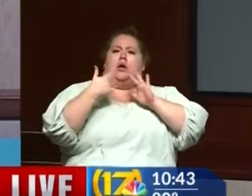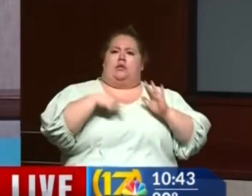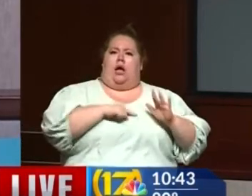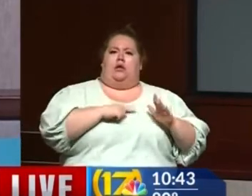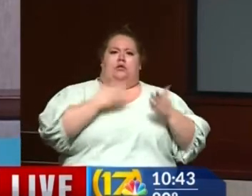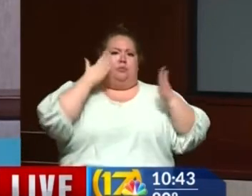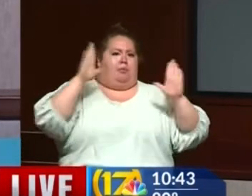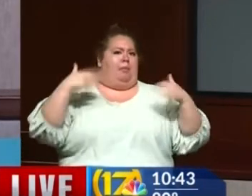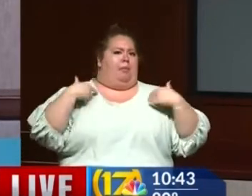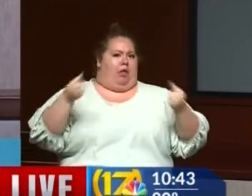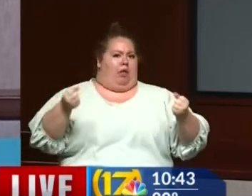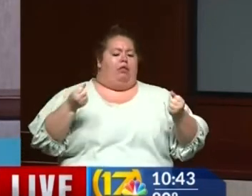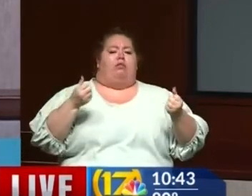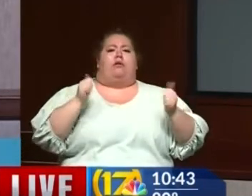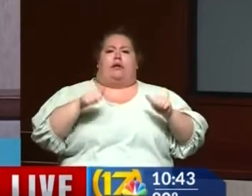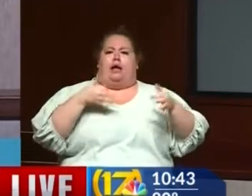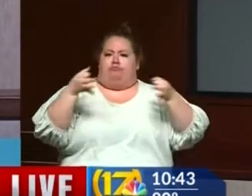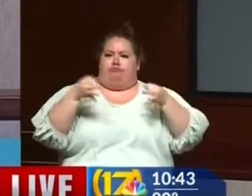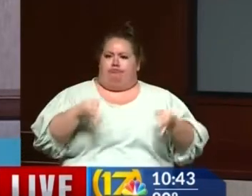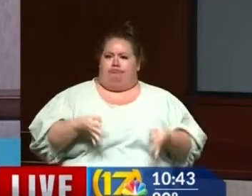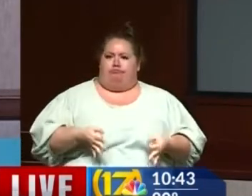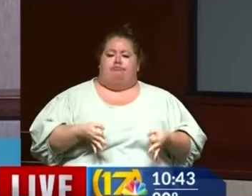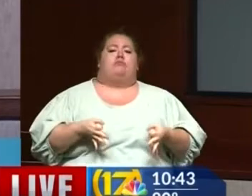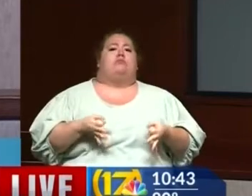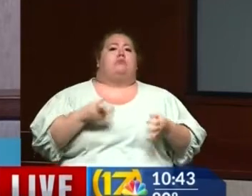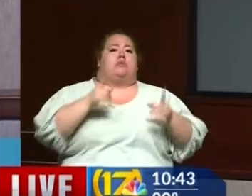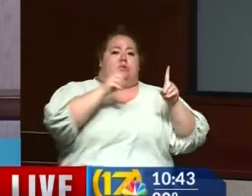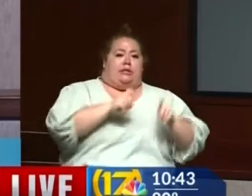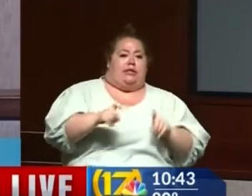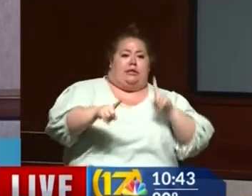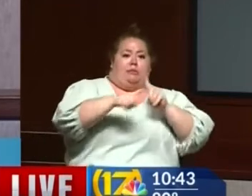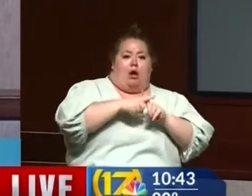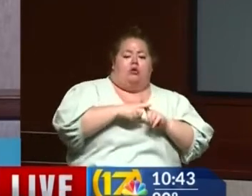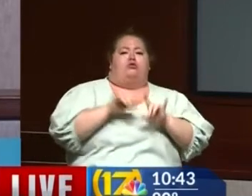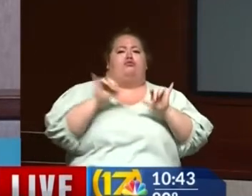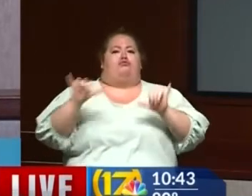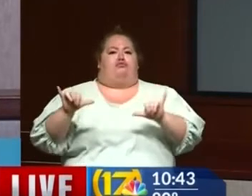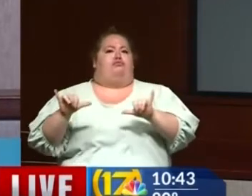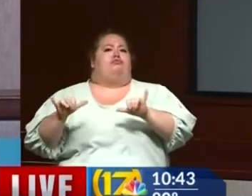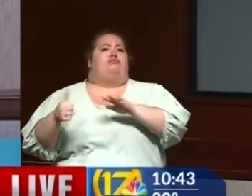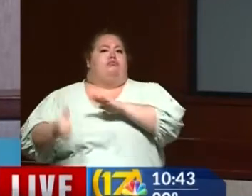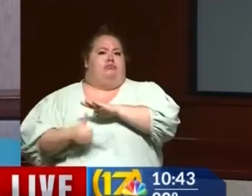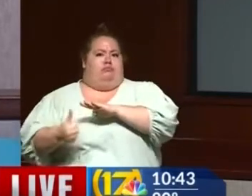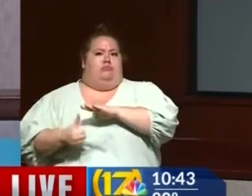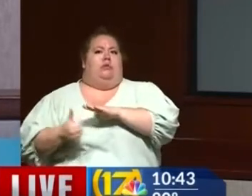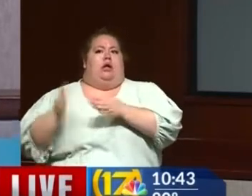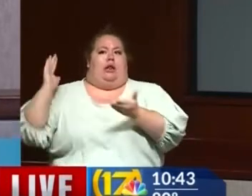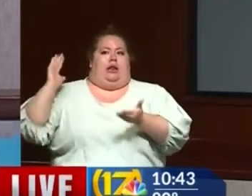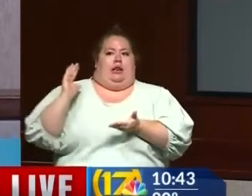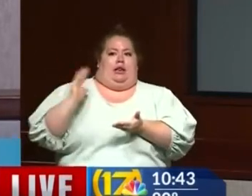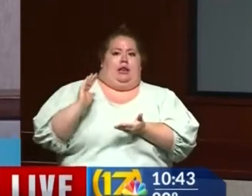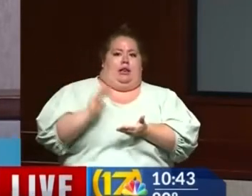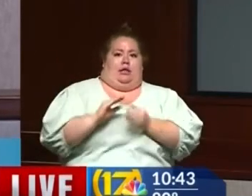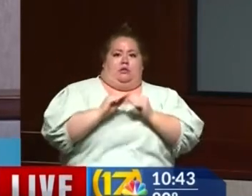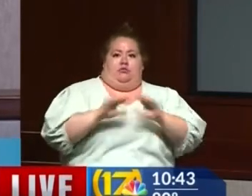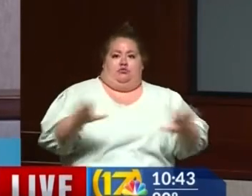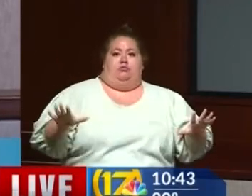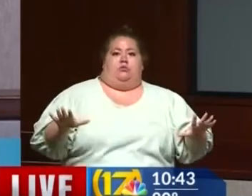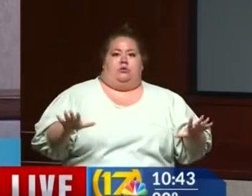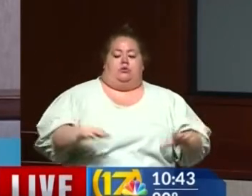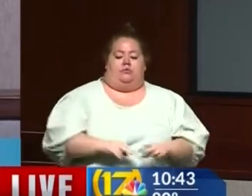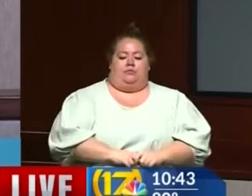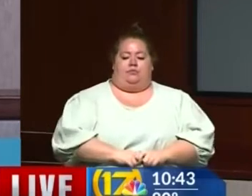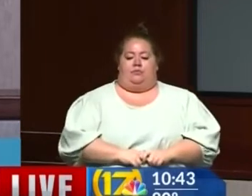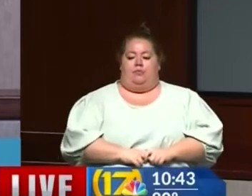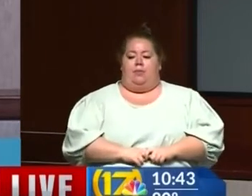might have been exposed, so those people can stay home and quarantine so that we can limit transmission in our community. If we continue to do those things, we hope